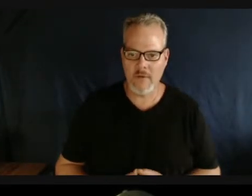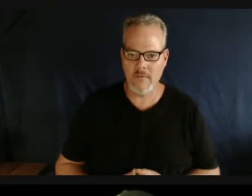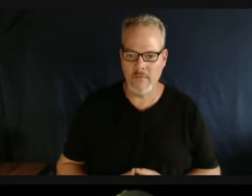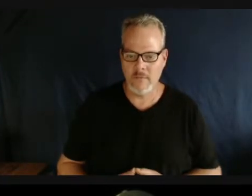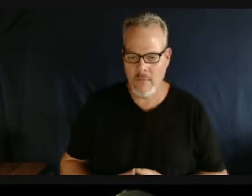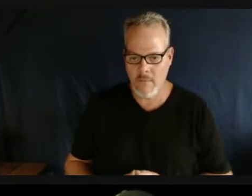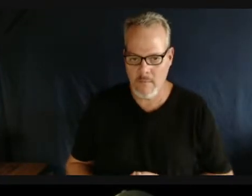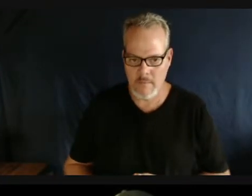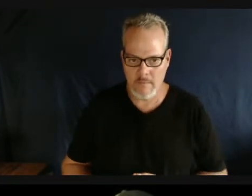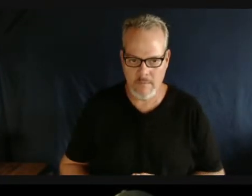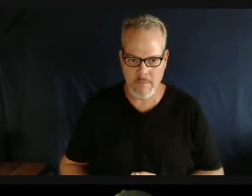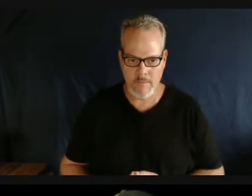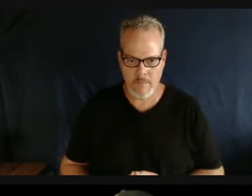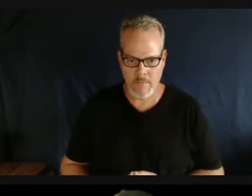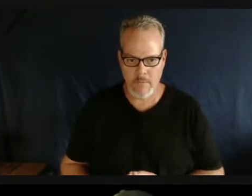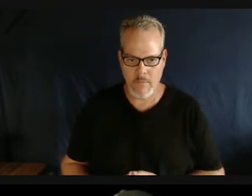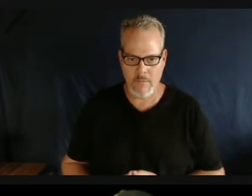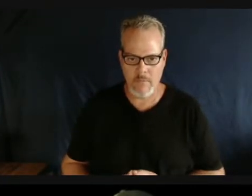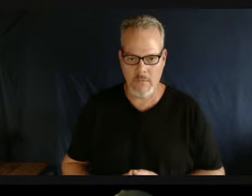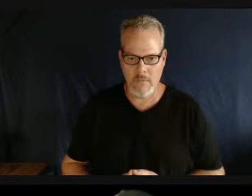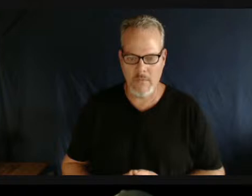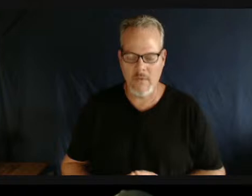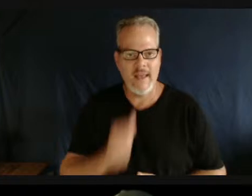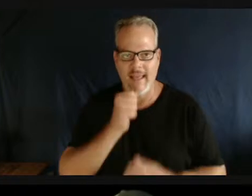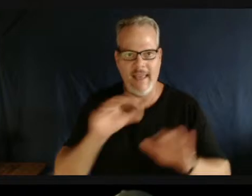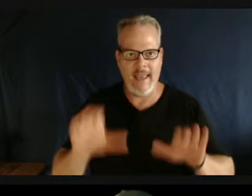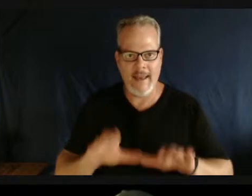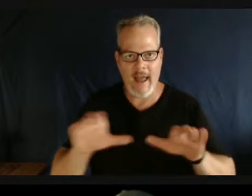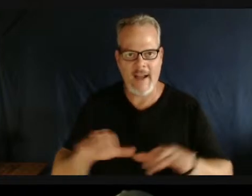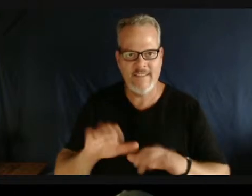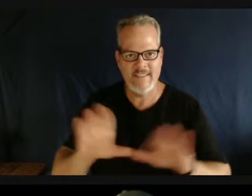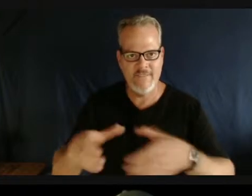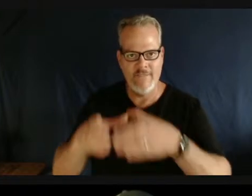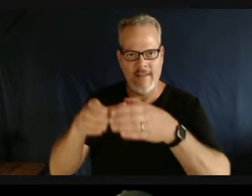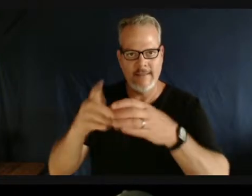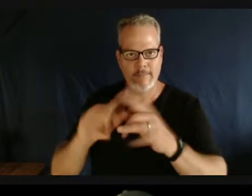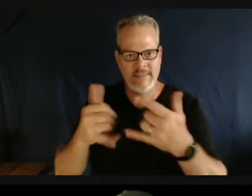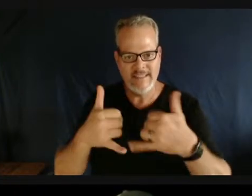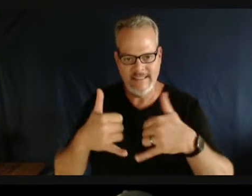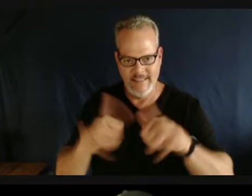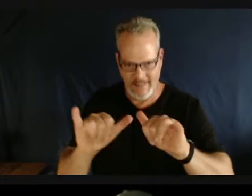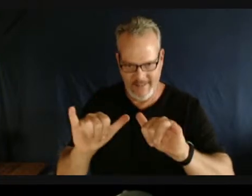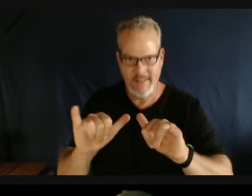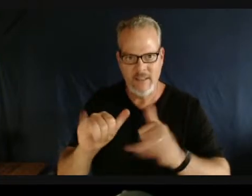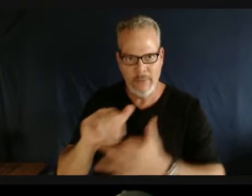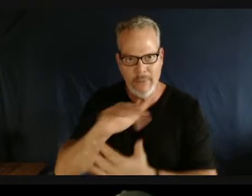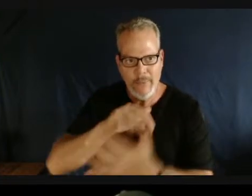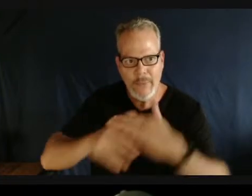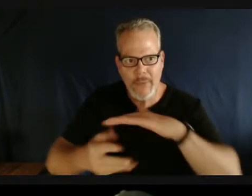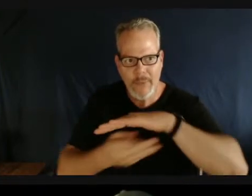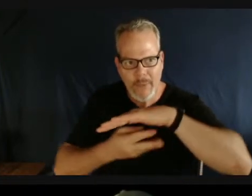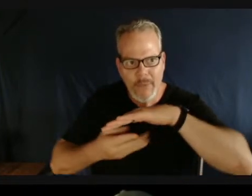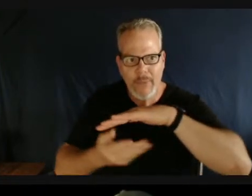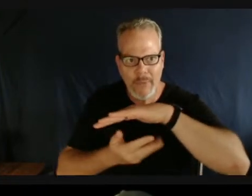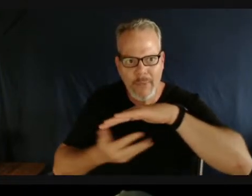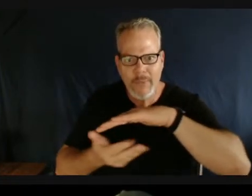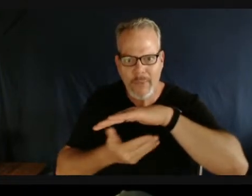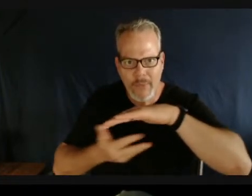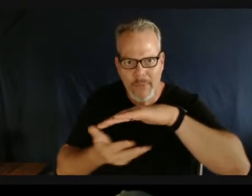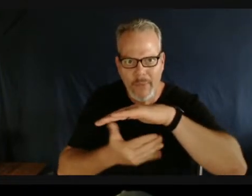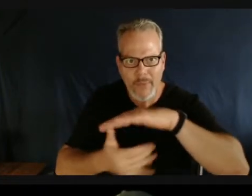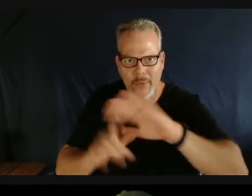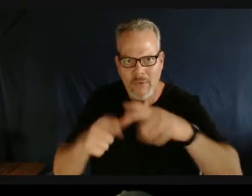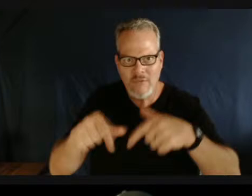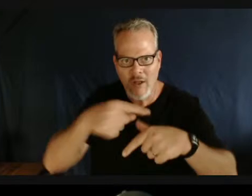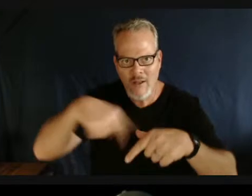similar area, inactive vents, but still overturning pooled lava here in this area just downslope of